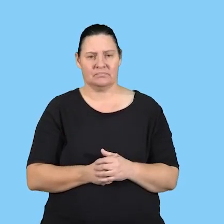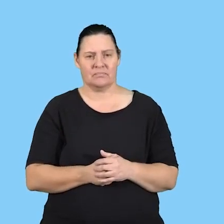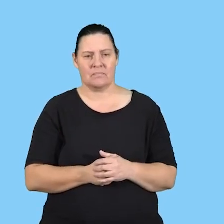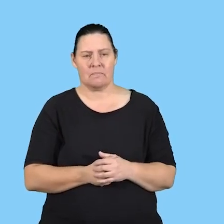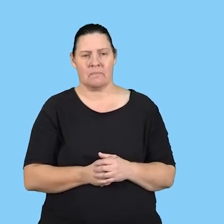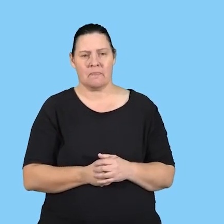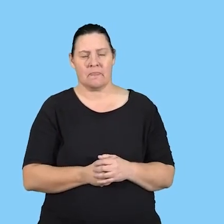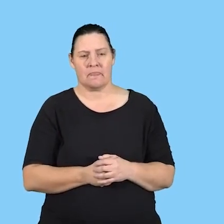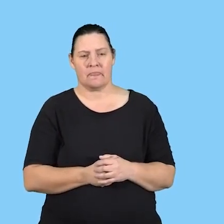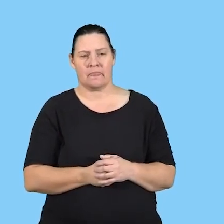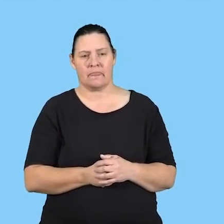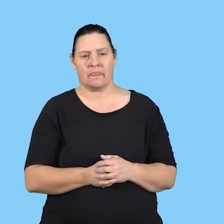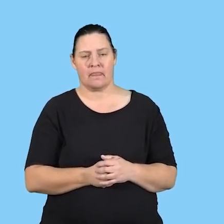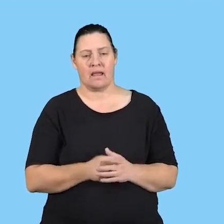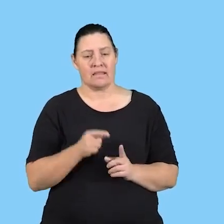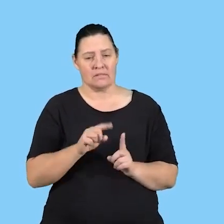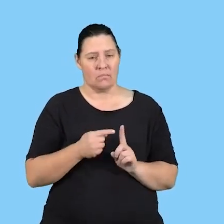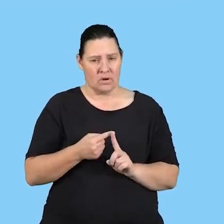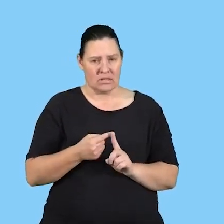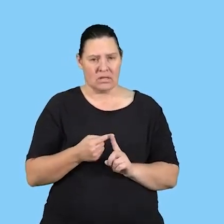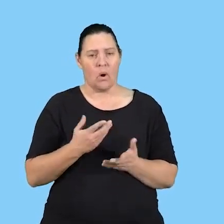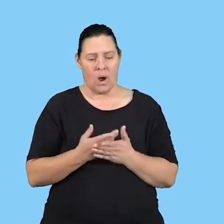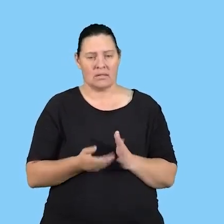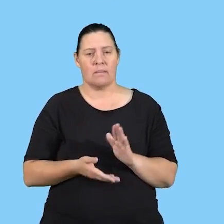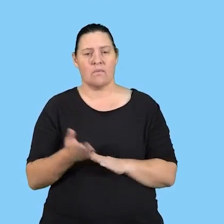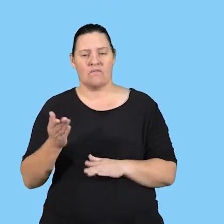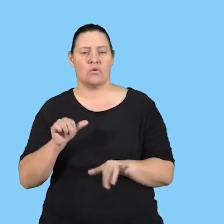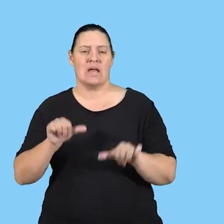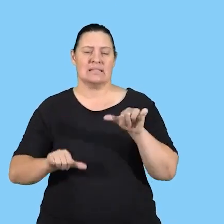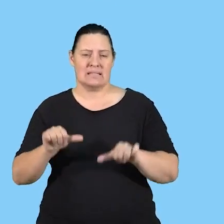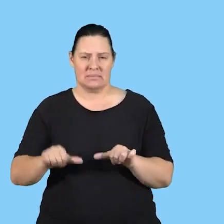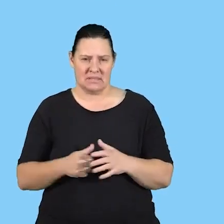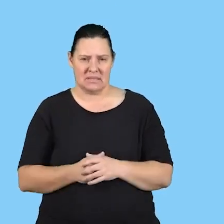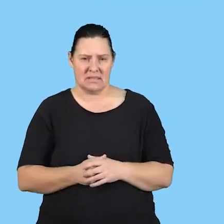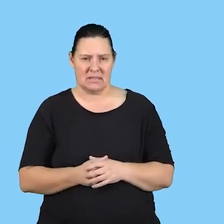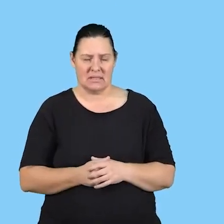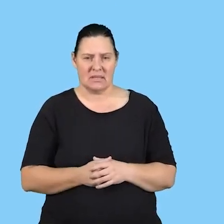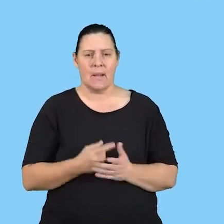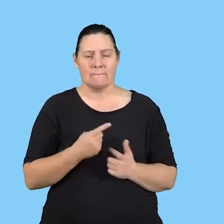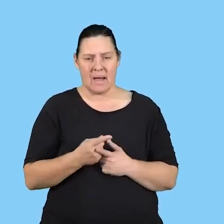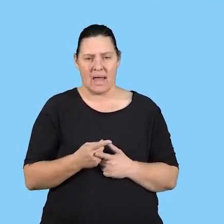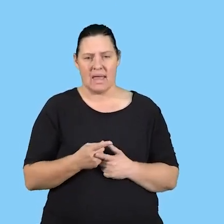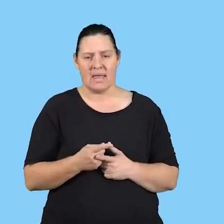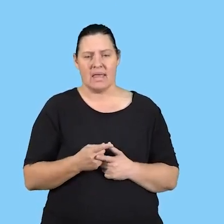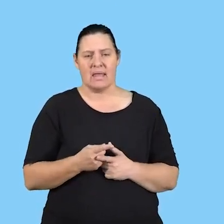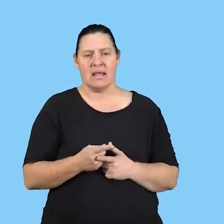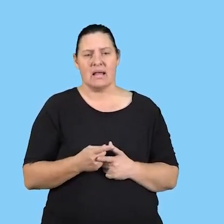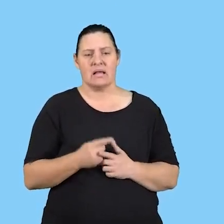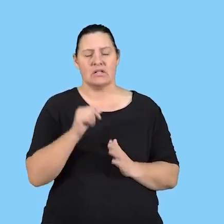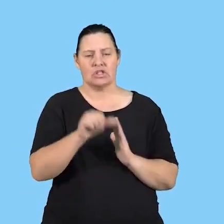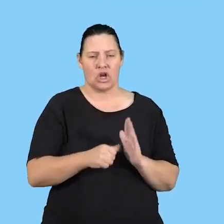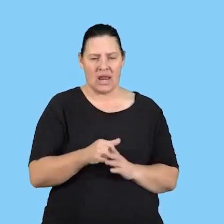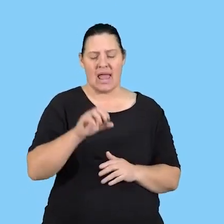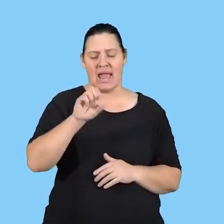Colleagues, at that point, I want to just move quickly to assessment simply by referring you to